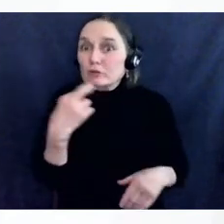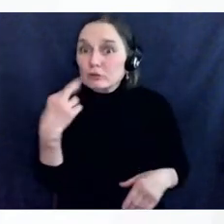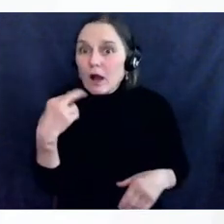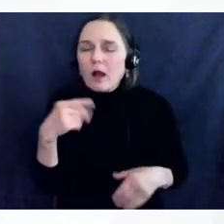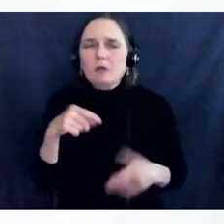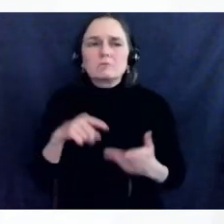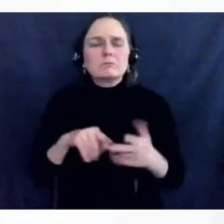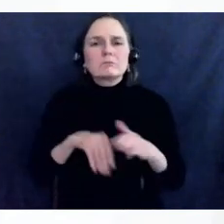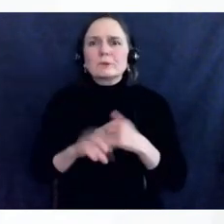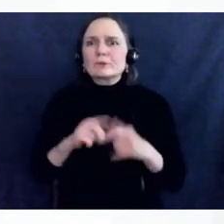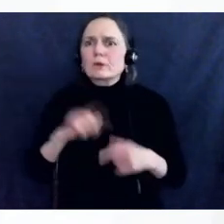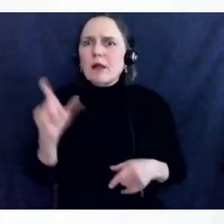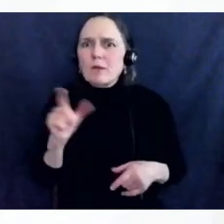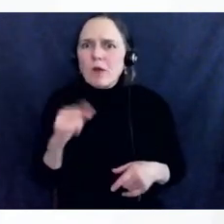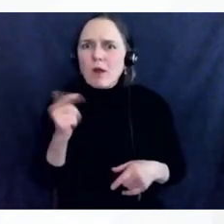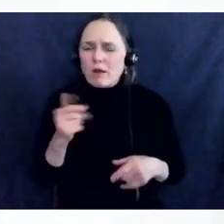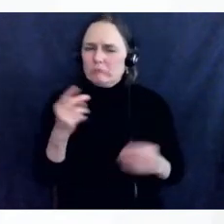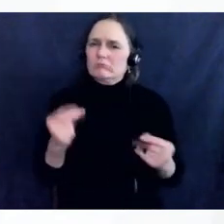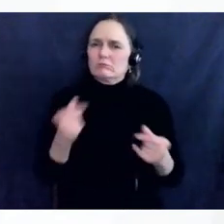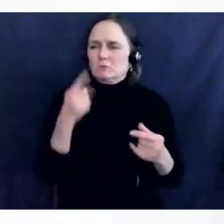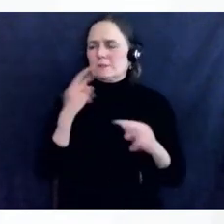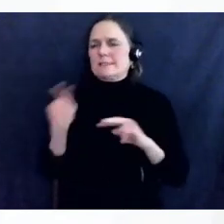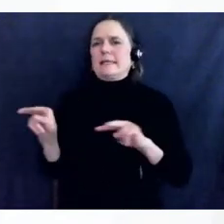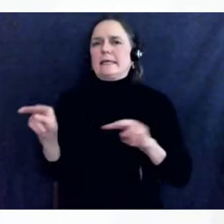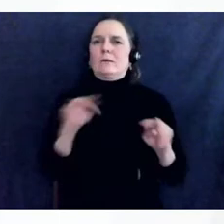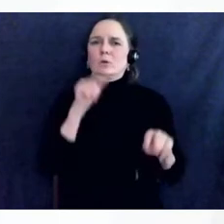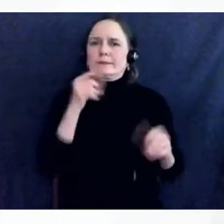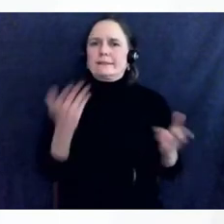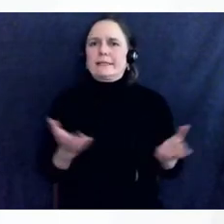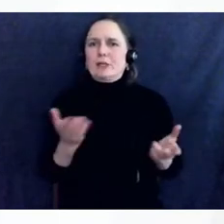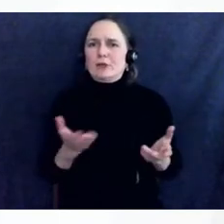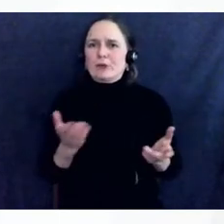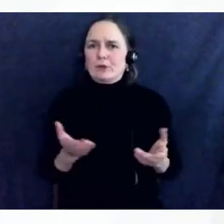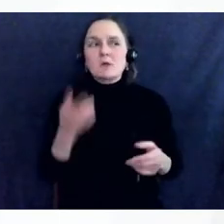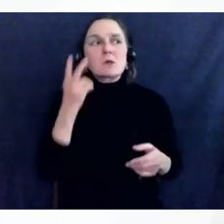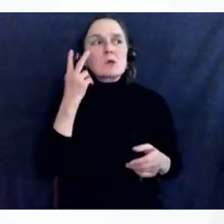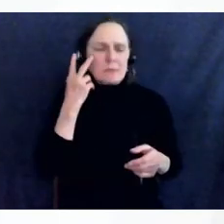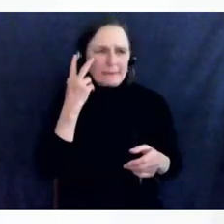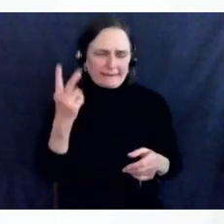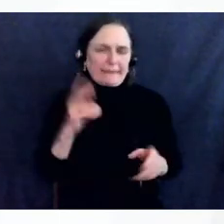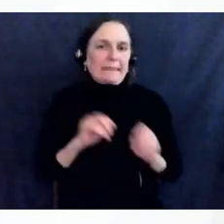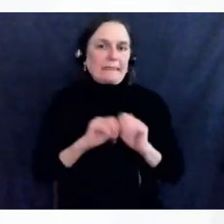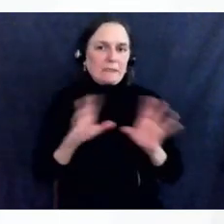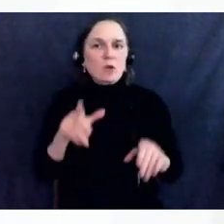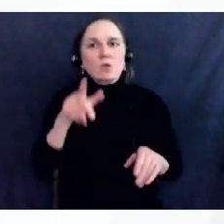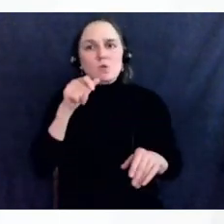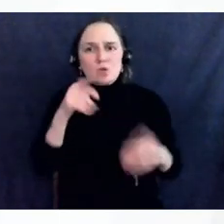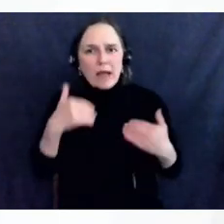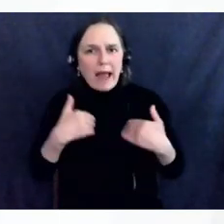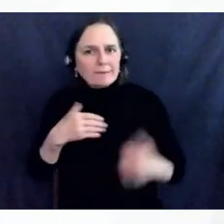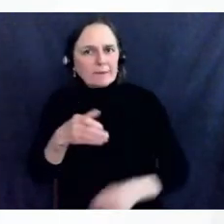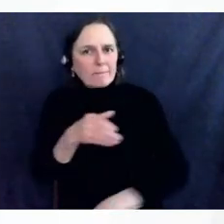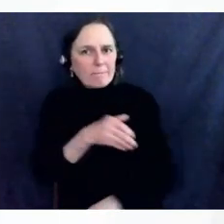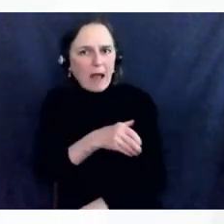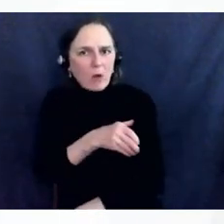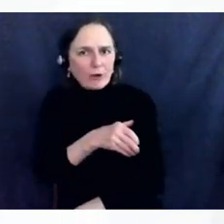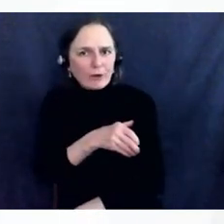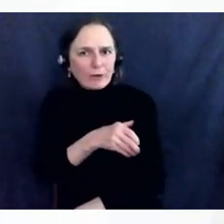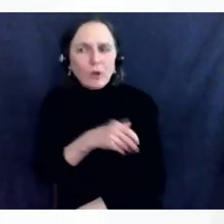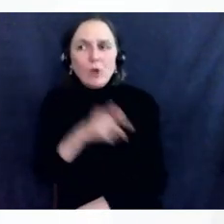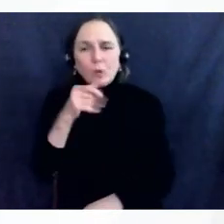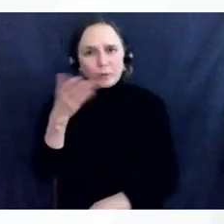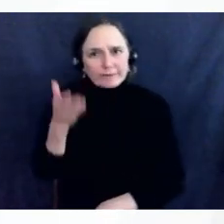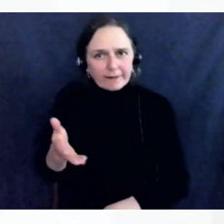has power. Most places I go, I see people who look like me. As a